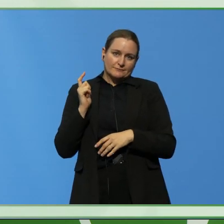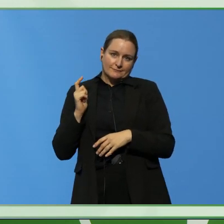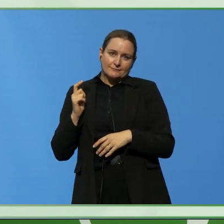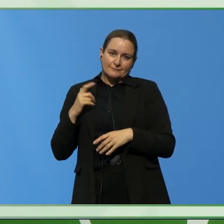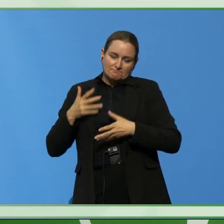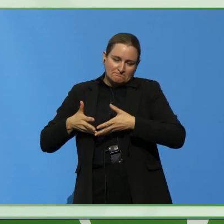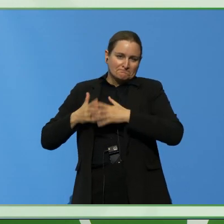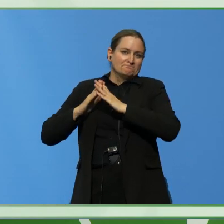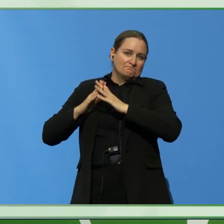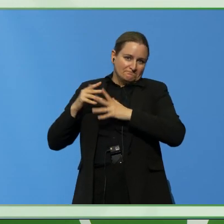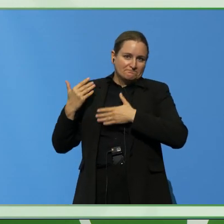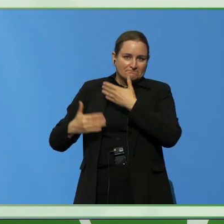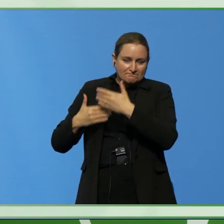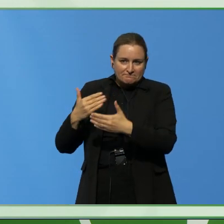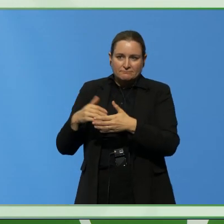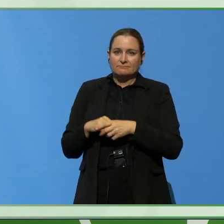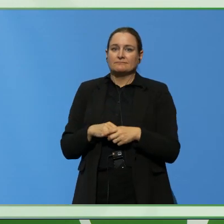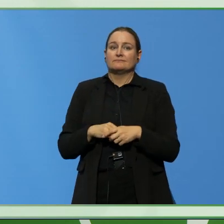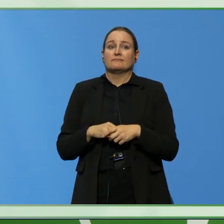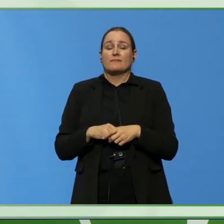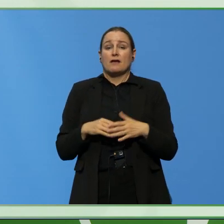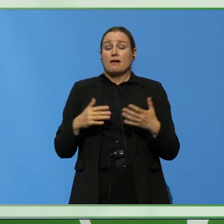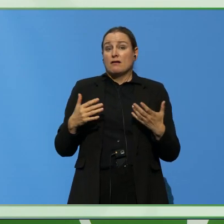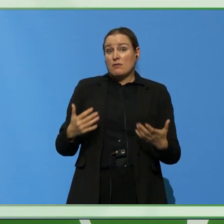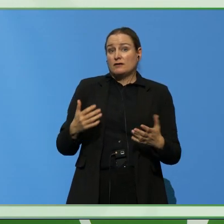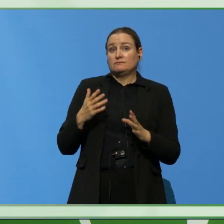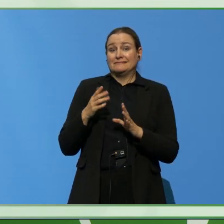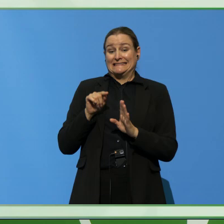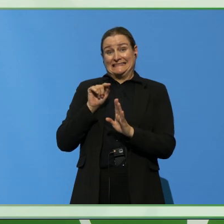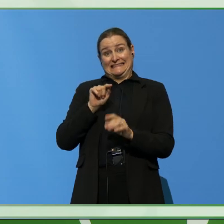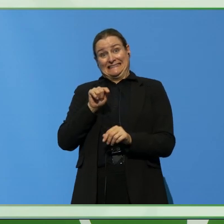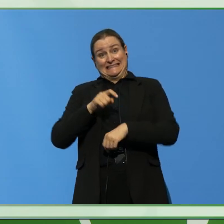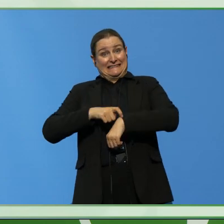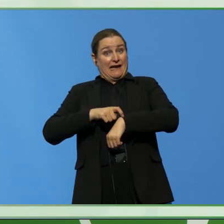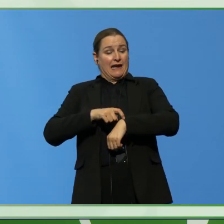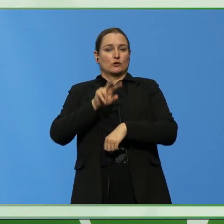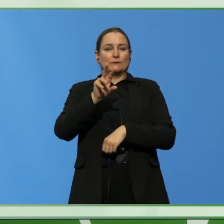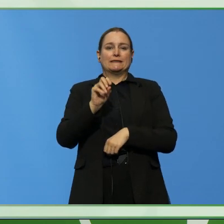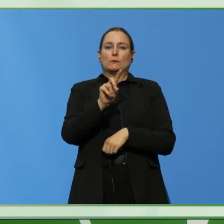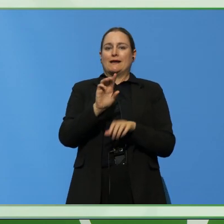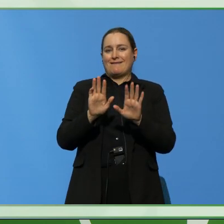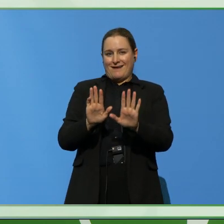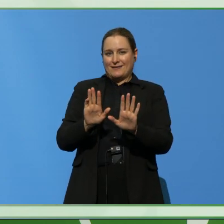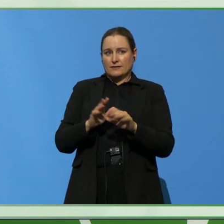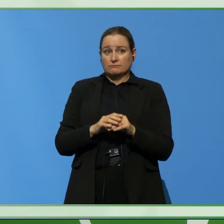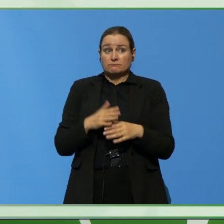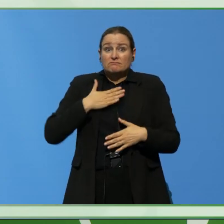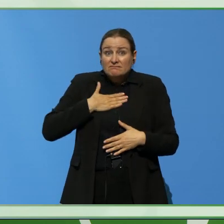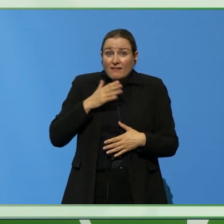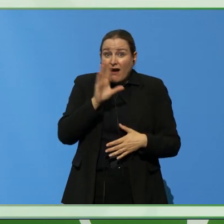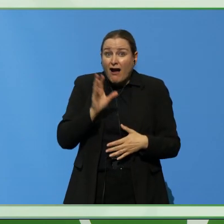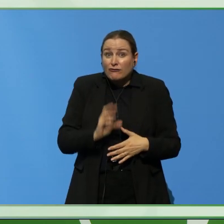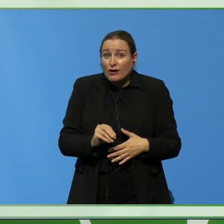panelists started working in disability before then, but it was pretty early in this space, and especially in Africa.